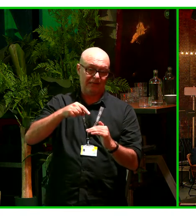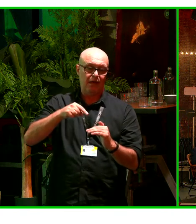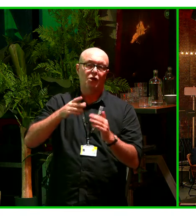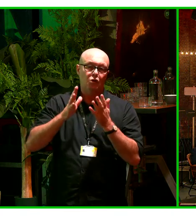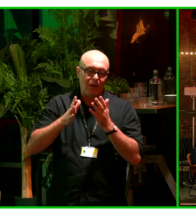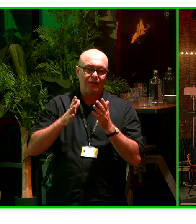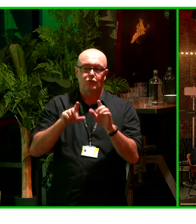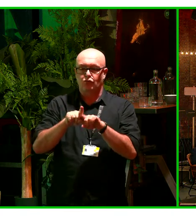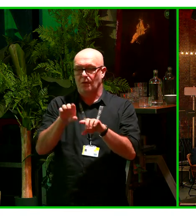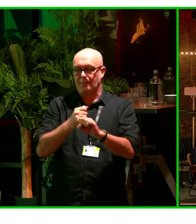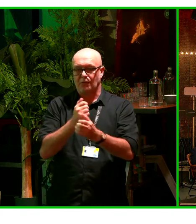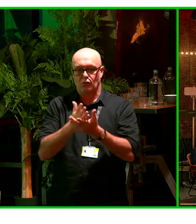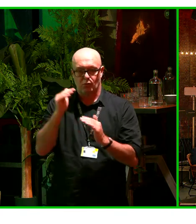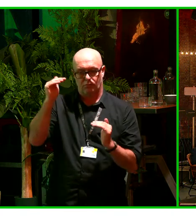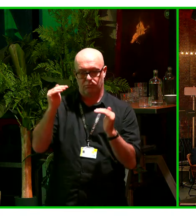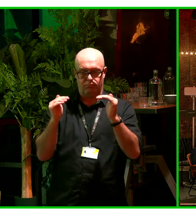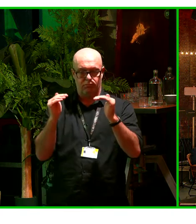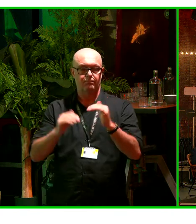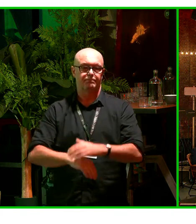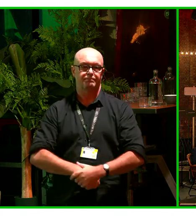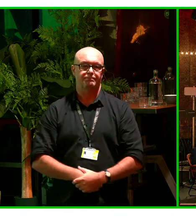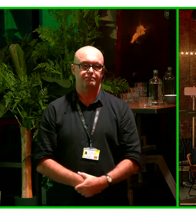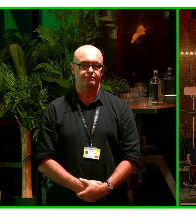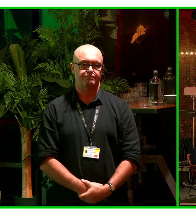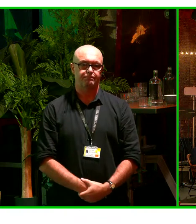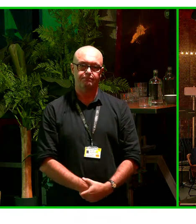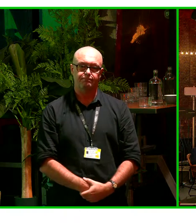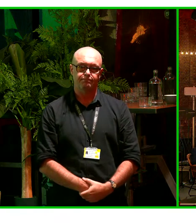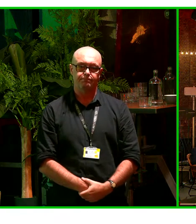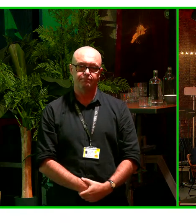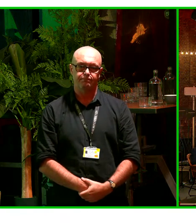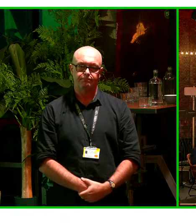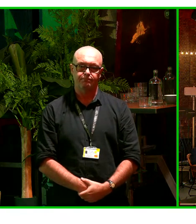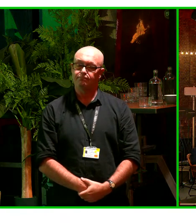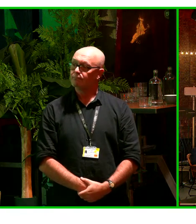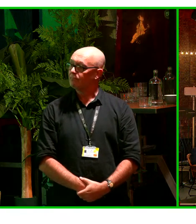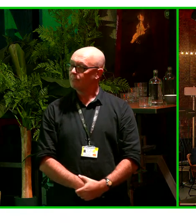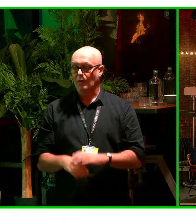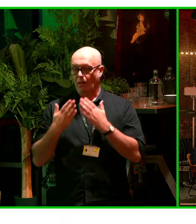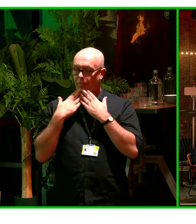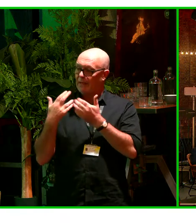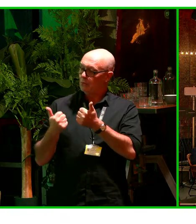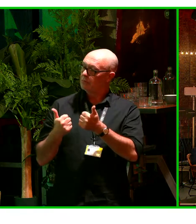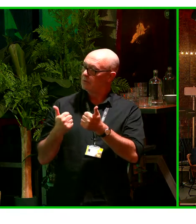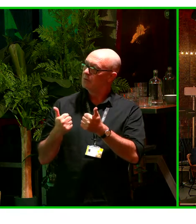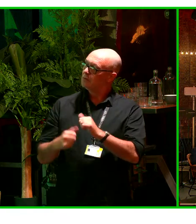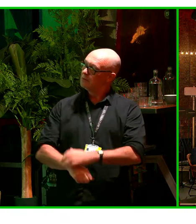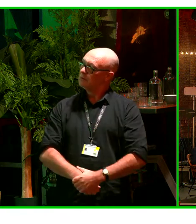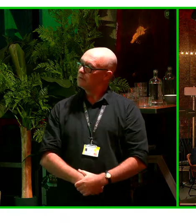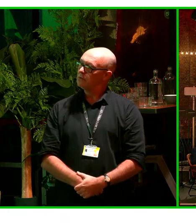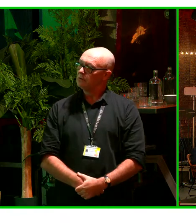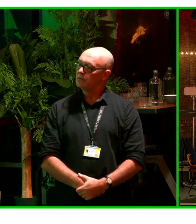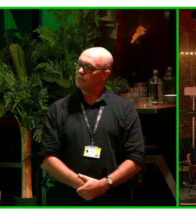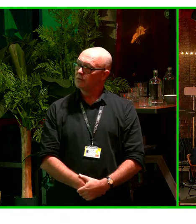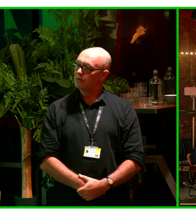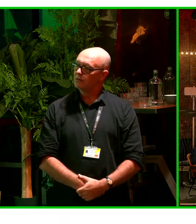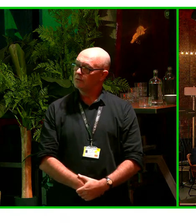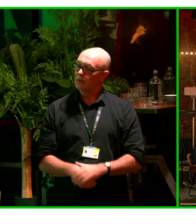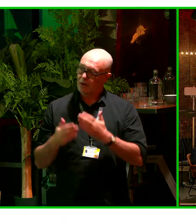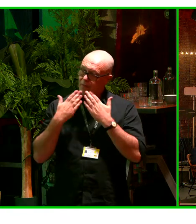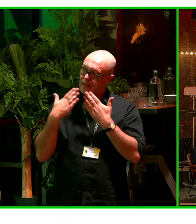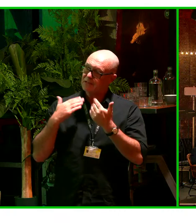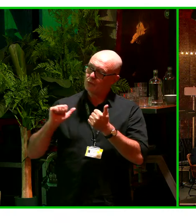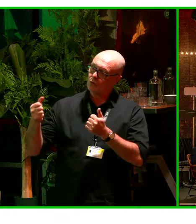That's where it has to be driven. Excellent, thanks for that. And just thank all the speakers and thanks for your insight and thoughts on the